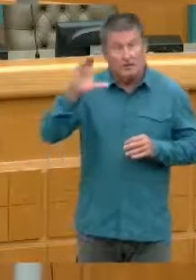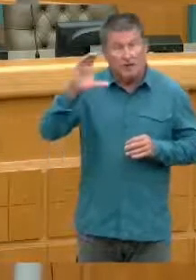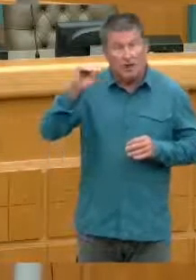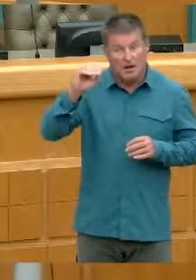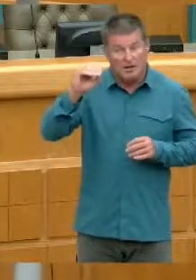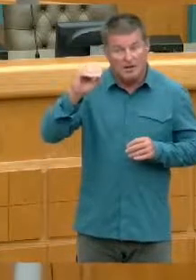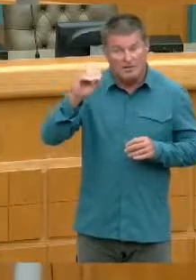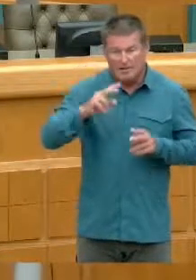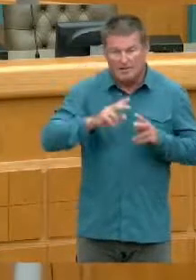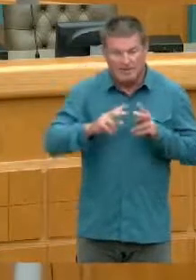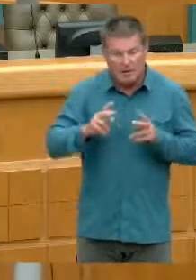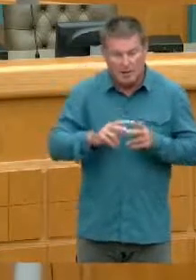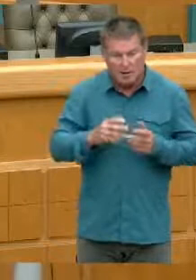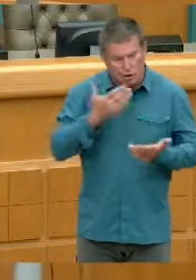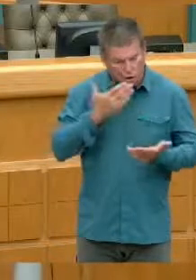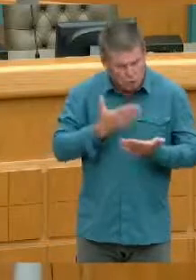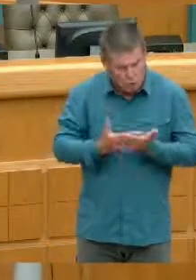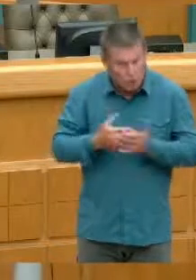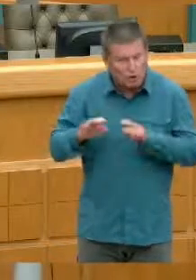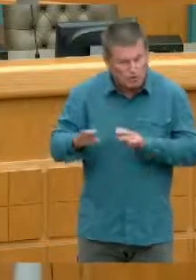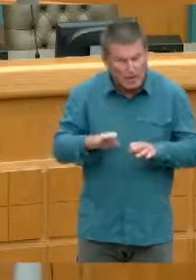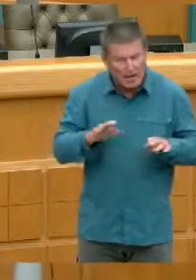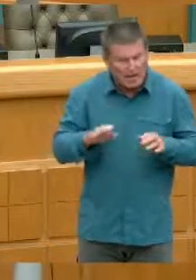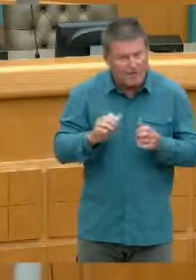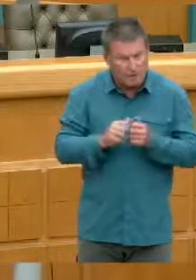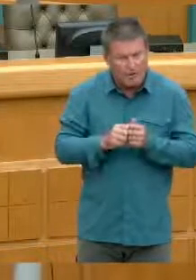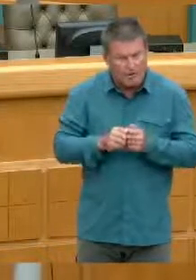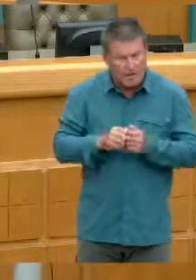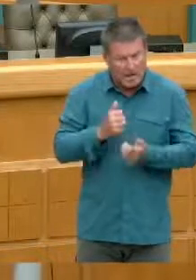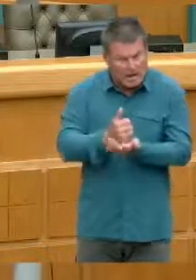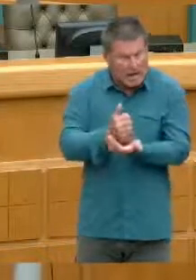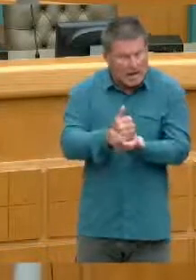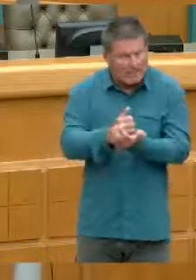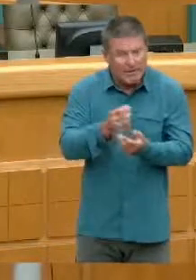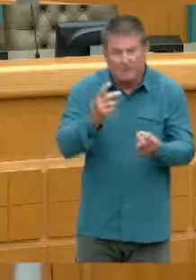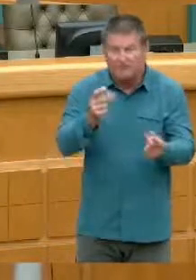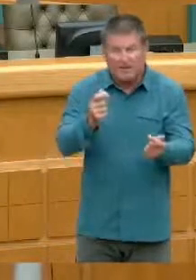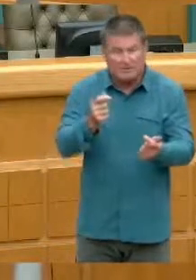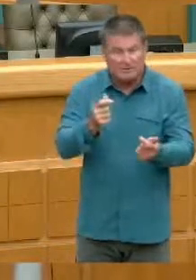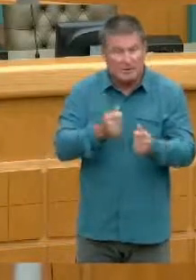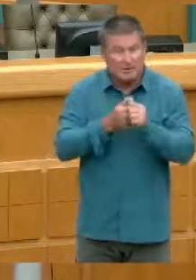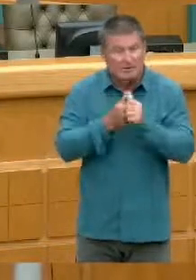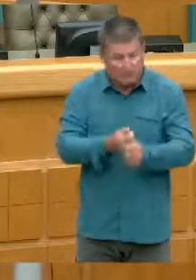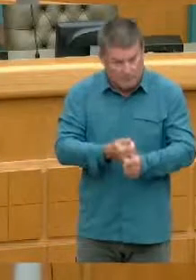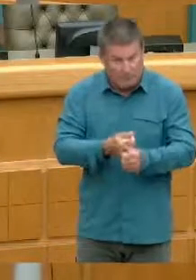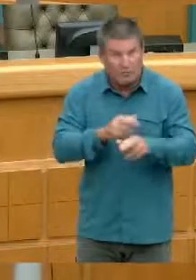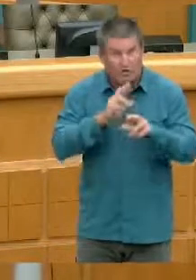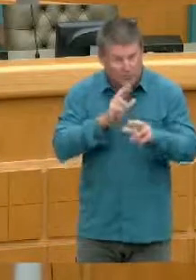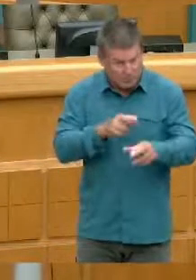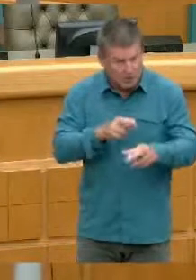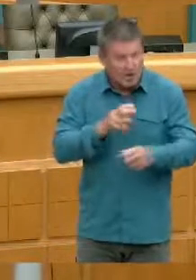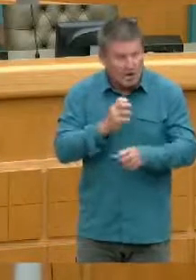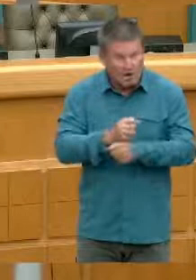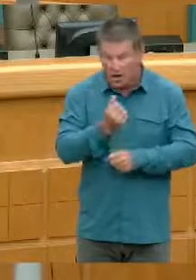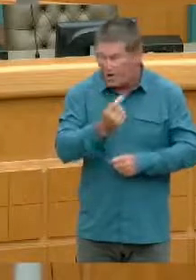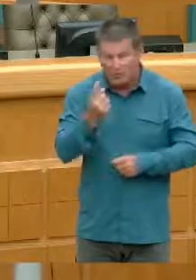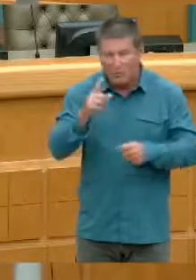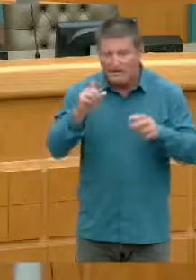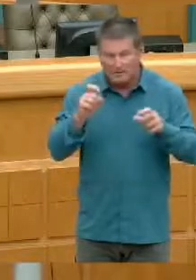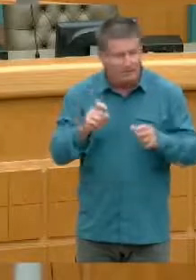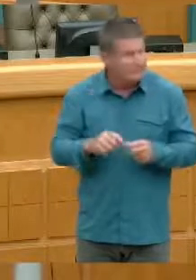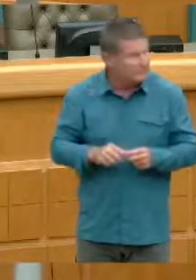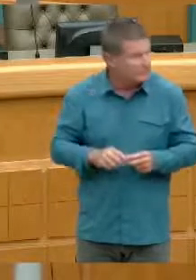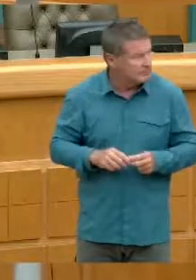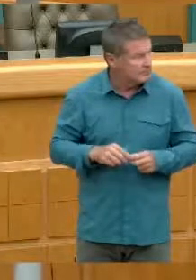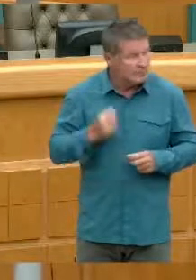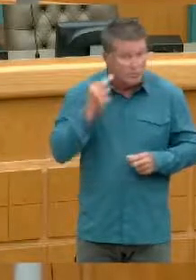have been involved with the outbreaks should be commended for how rapidly they complied and responded and got everybody tested. And